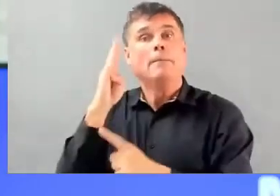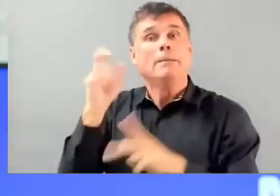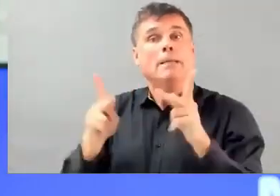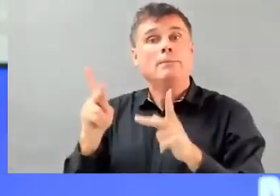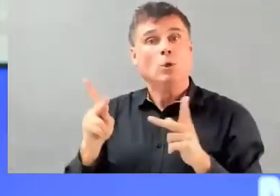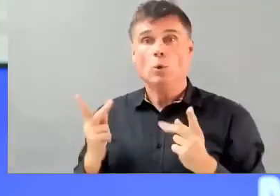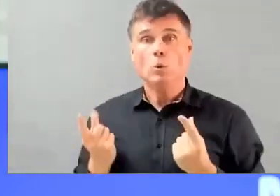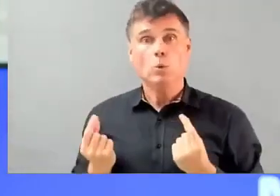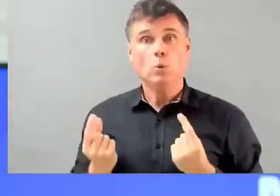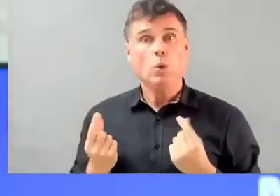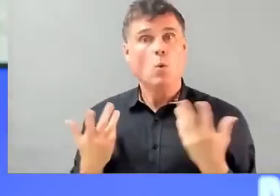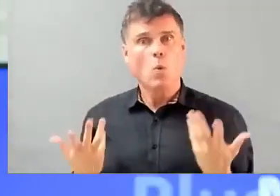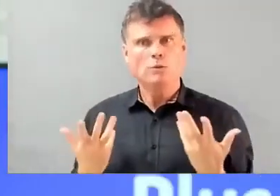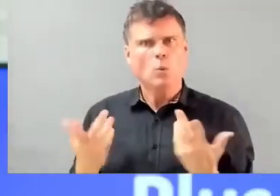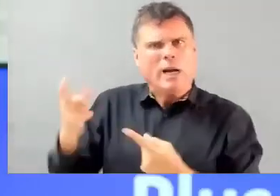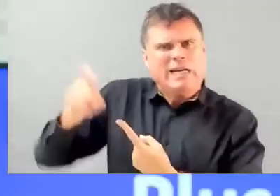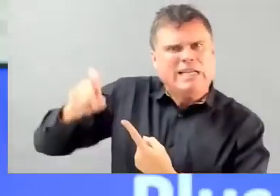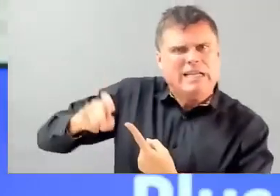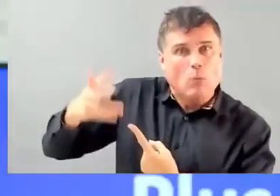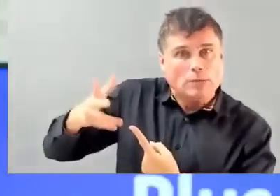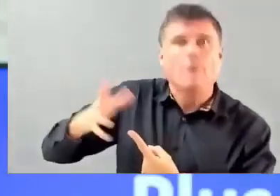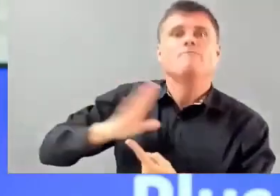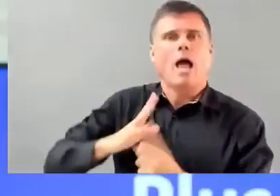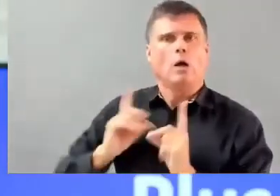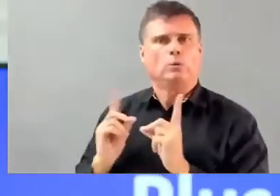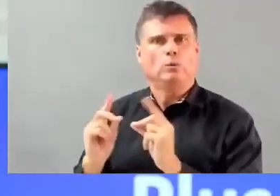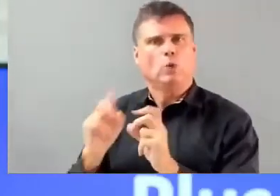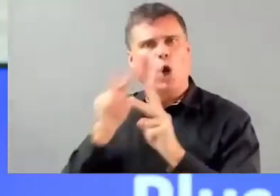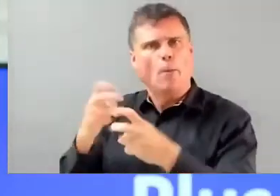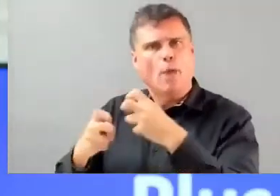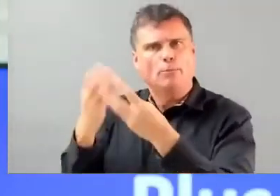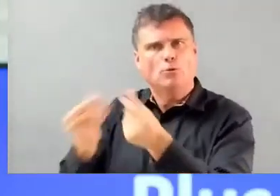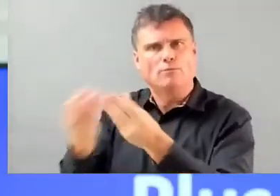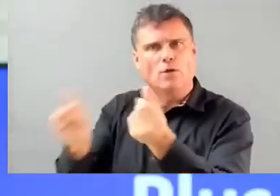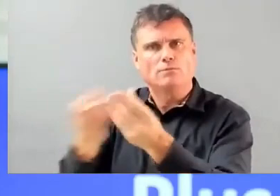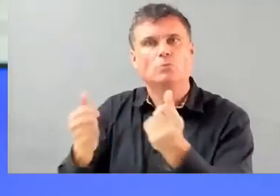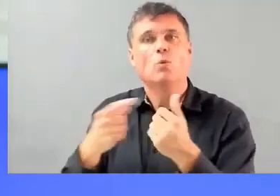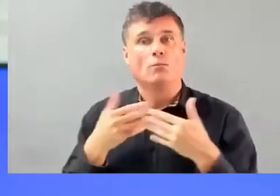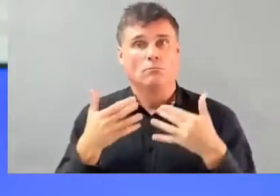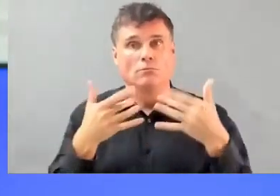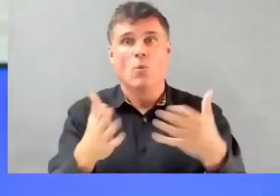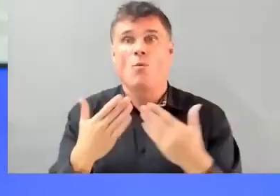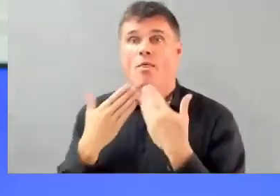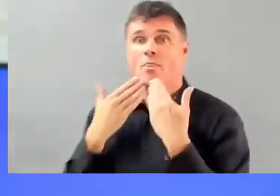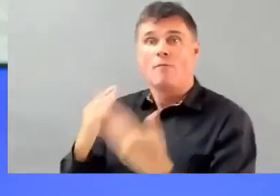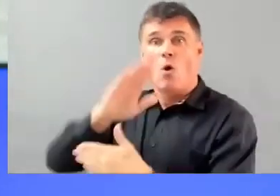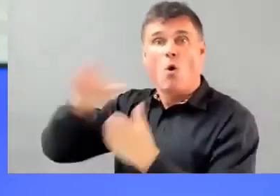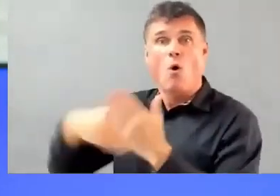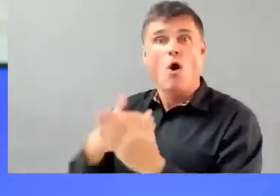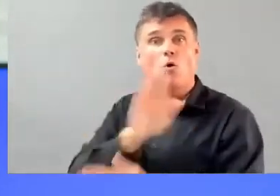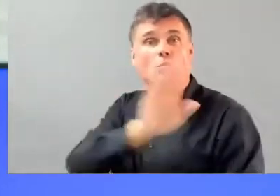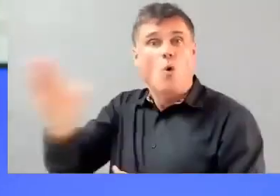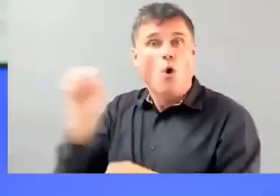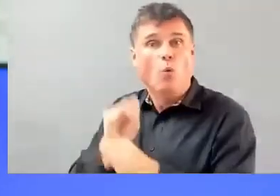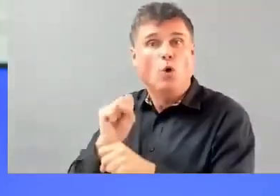make sure that these physicians are able to do that work for British Columbians. Thank you very much for your work, and thank you, Minister Dix, and my colleagues